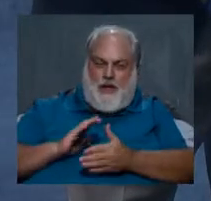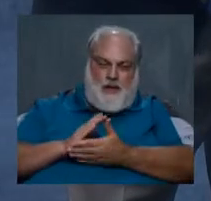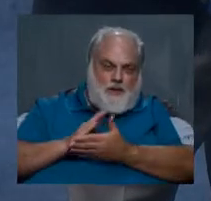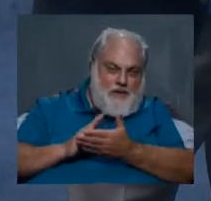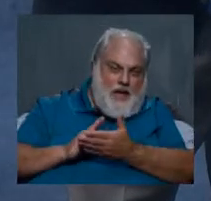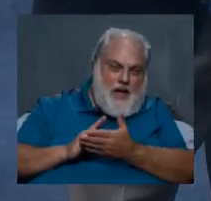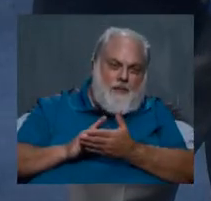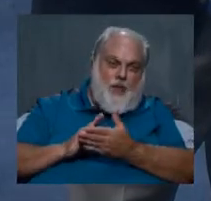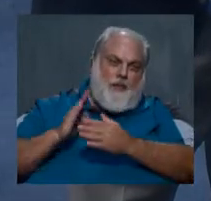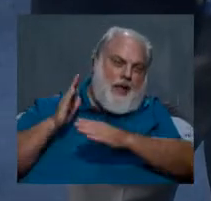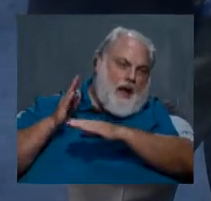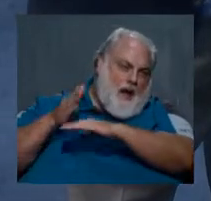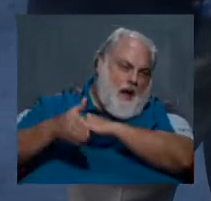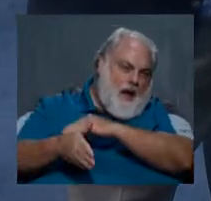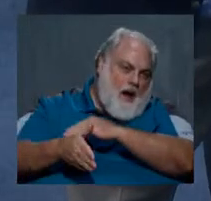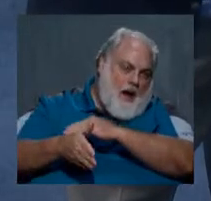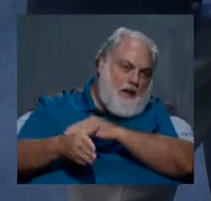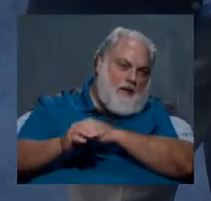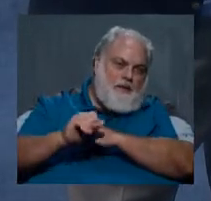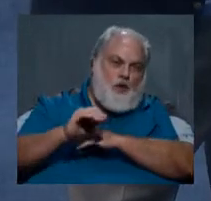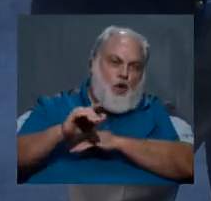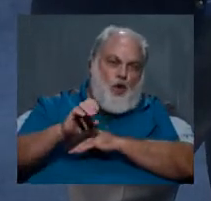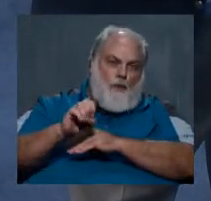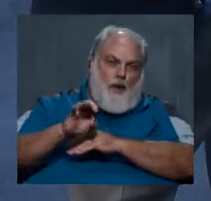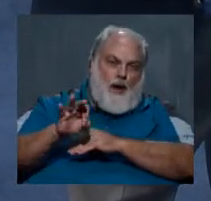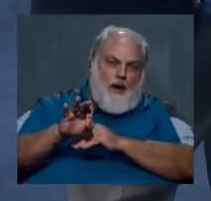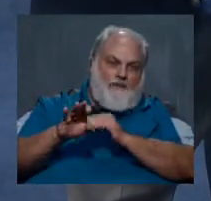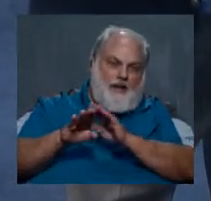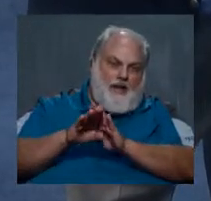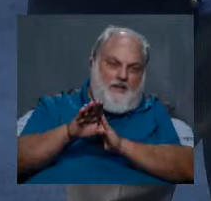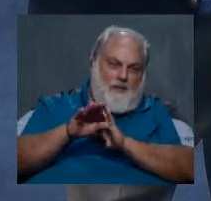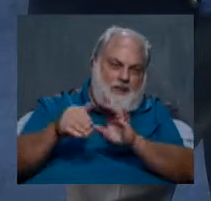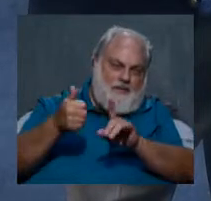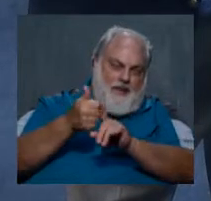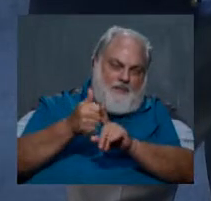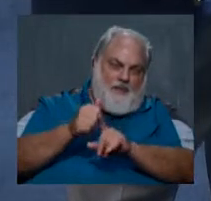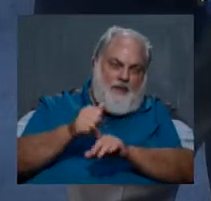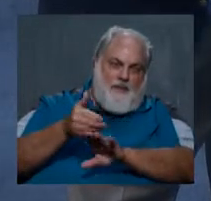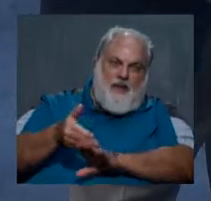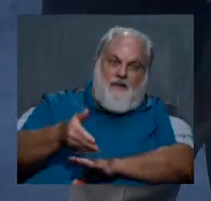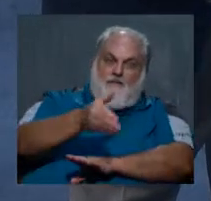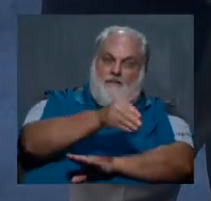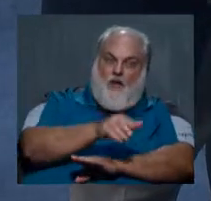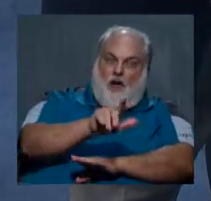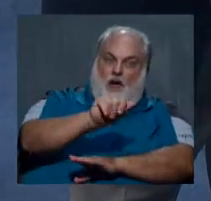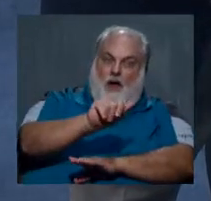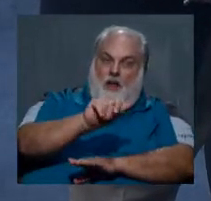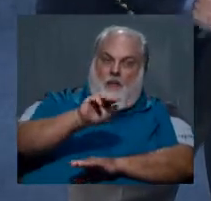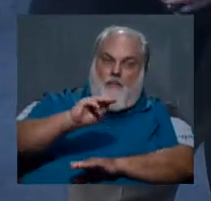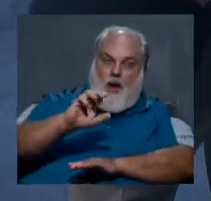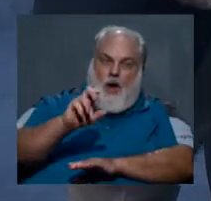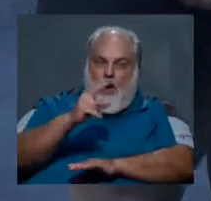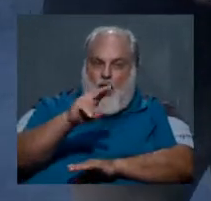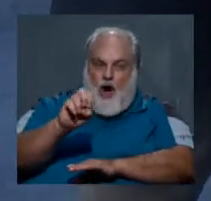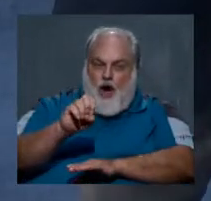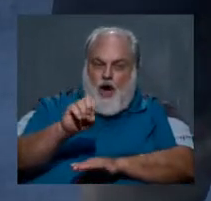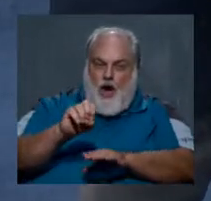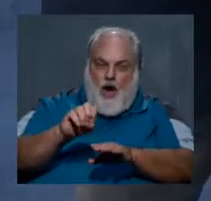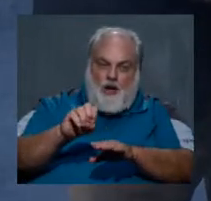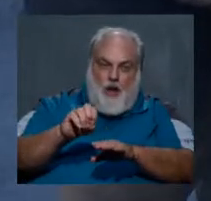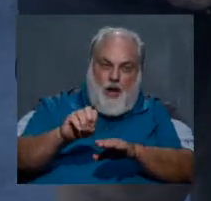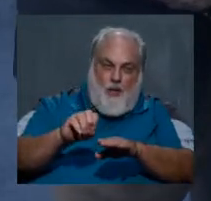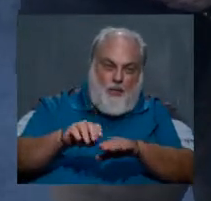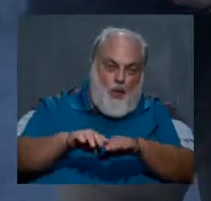far beyond the scope of a particular development. Before LaMarche was open, traffic on Rawling and traffic on